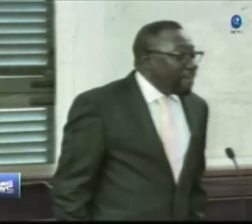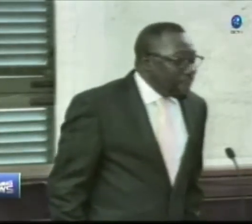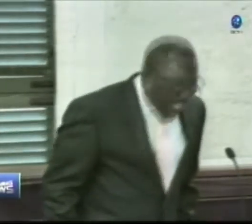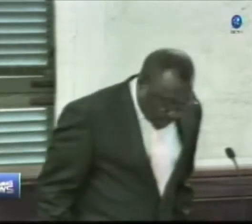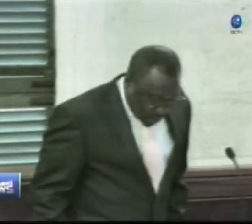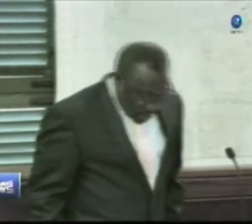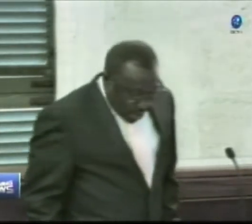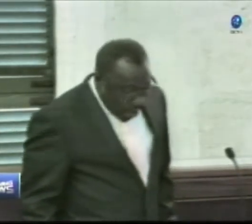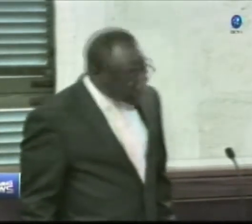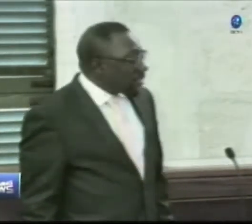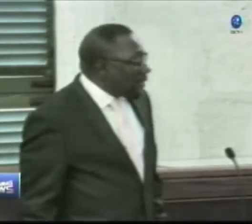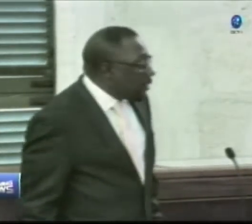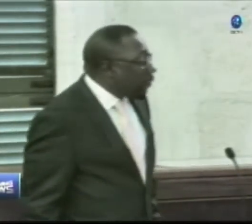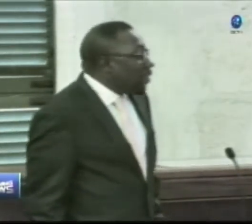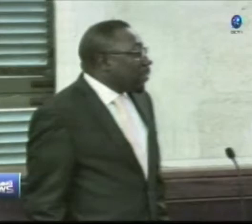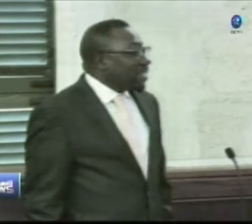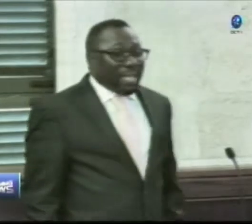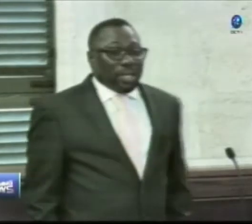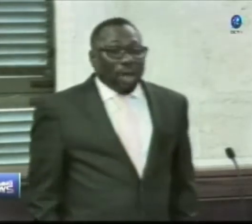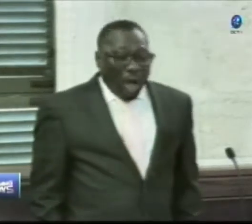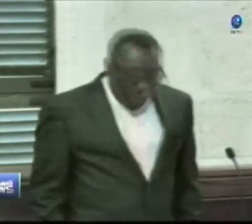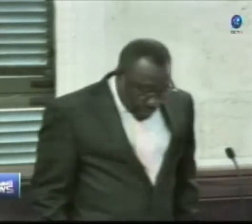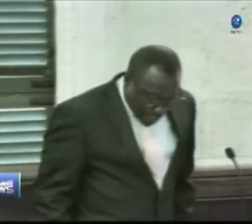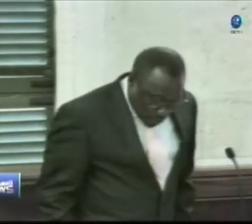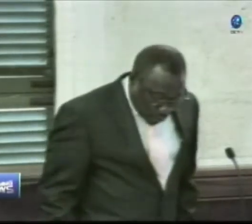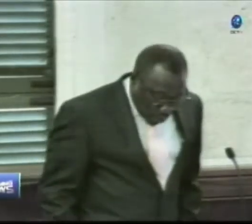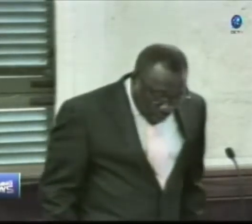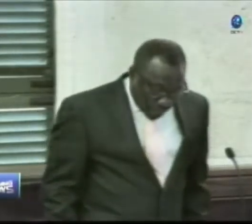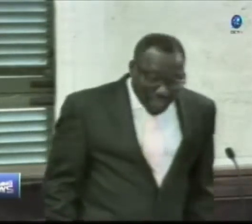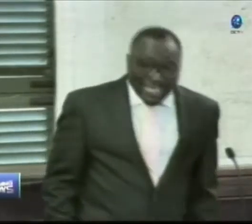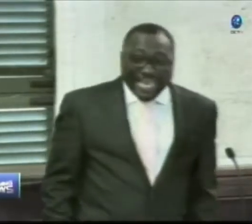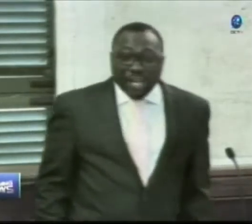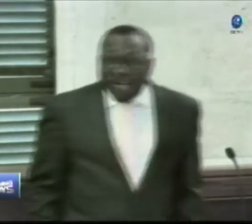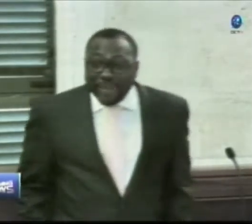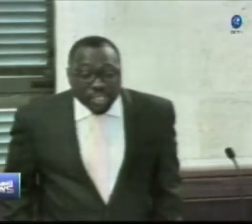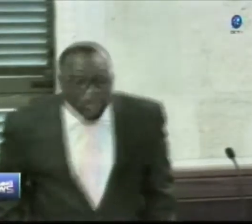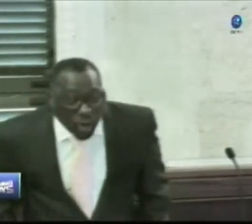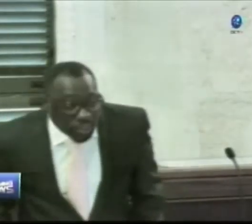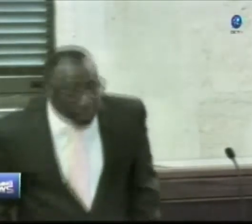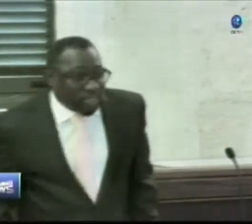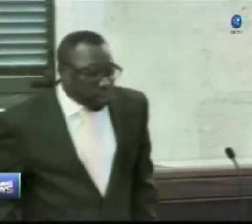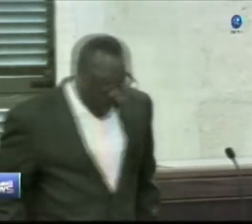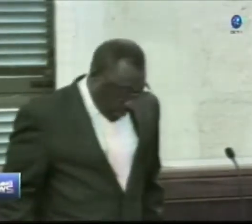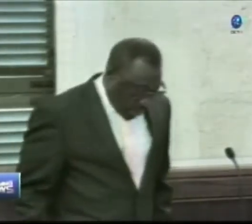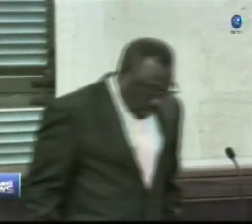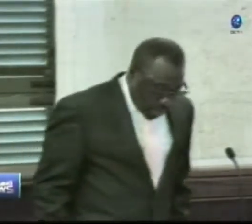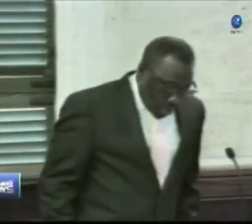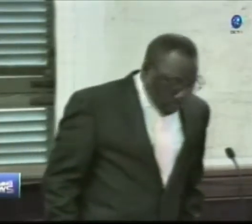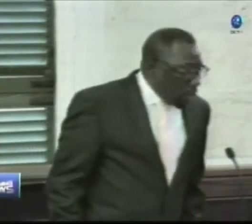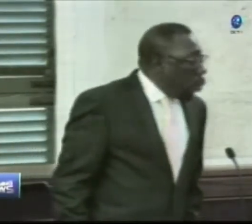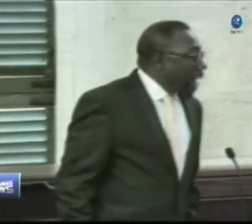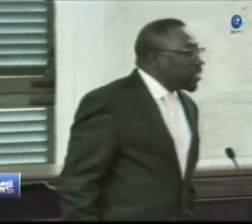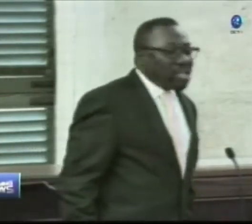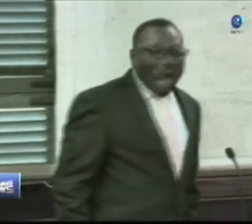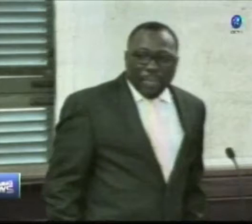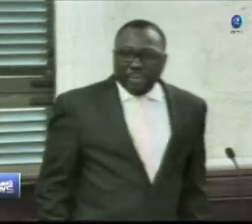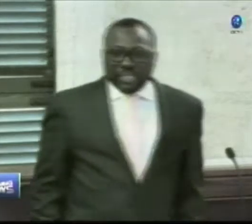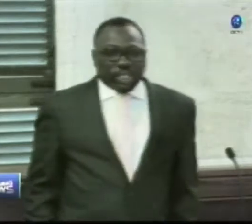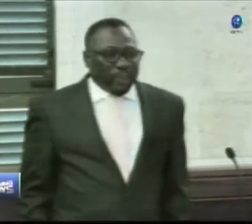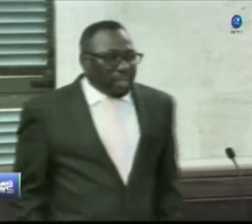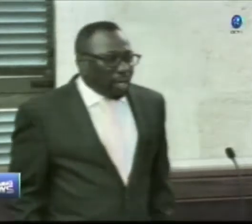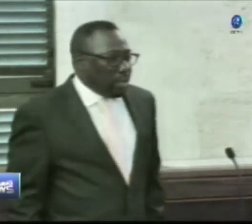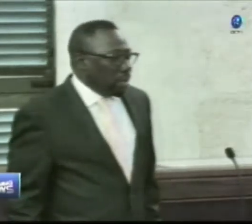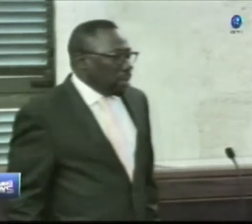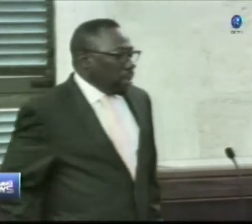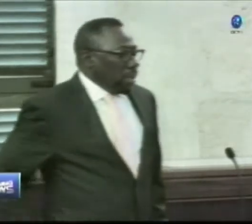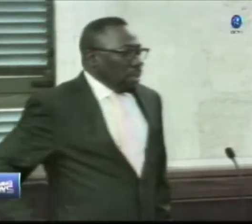the investment of 75% of the national insurance funds in government securities, Mr. Speaker, what is common, Mr.